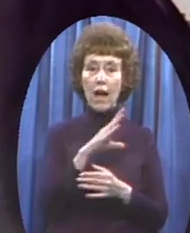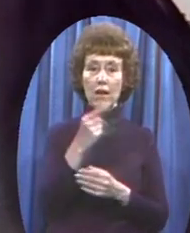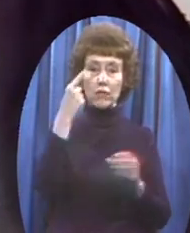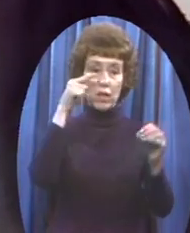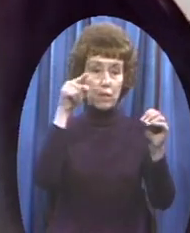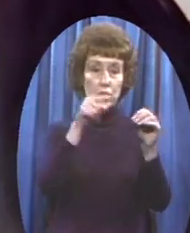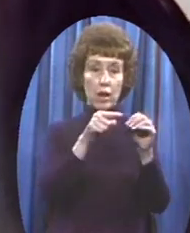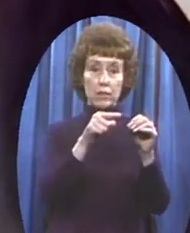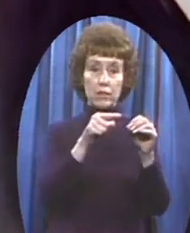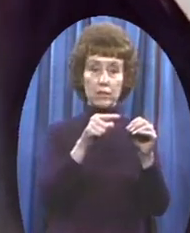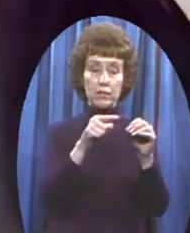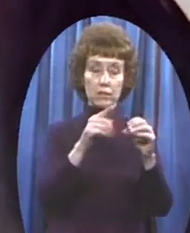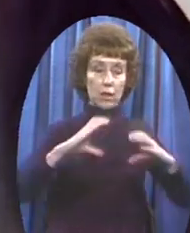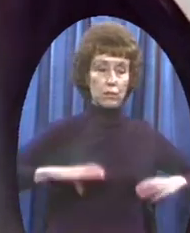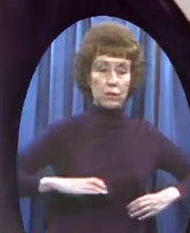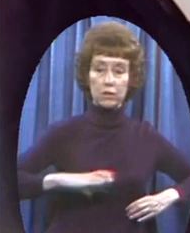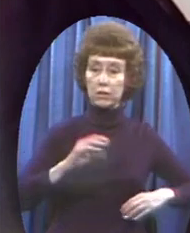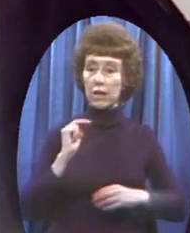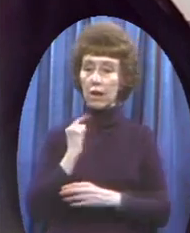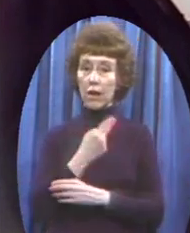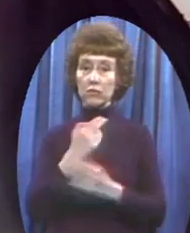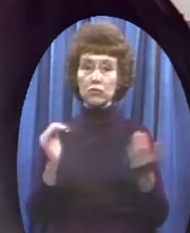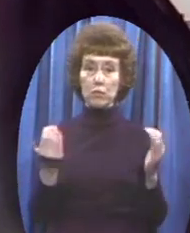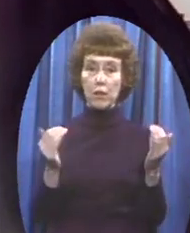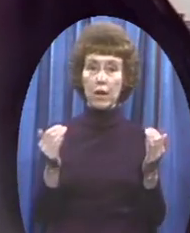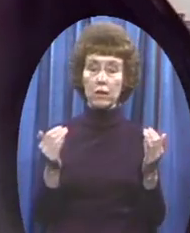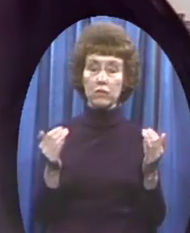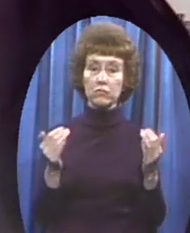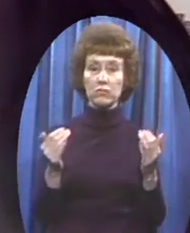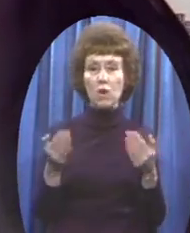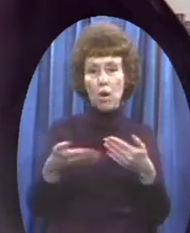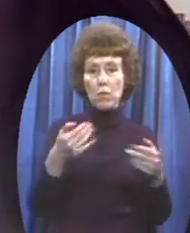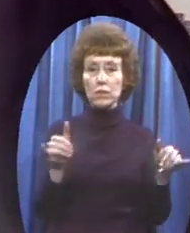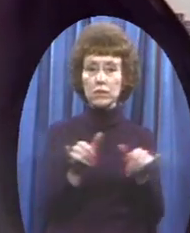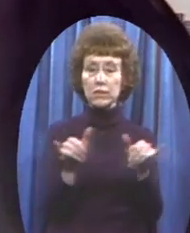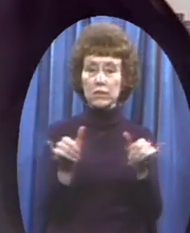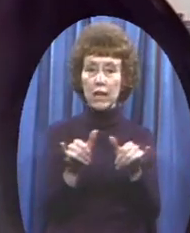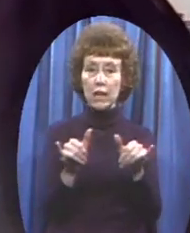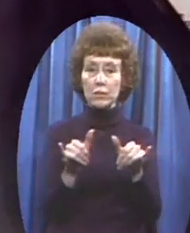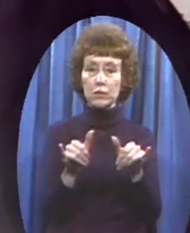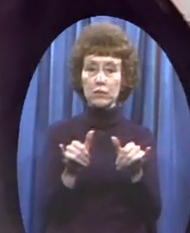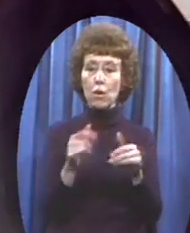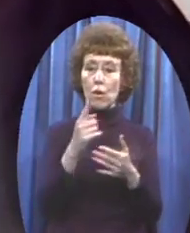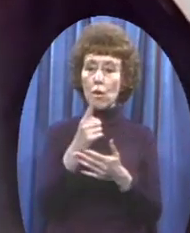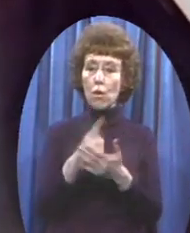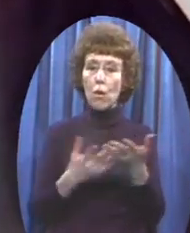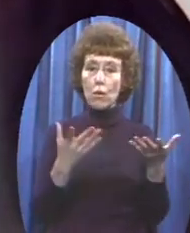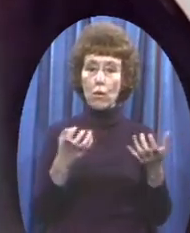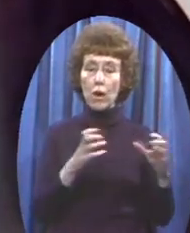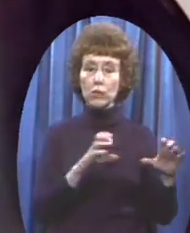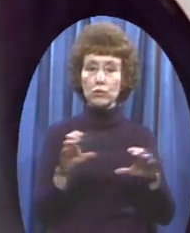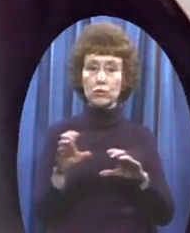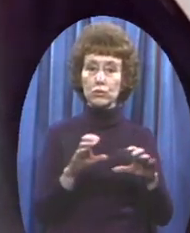of us are analogous. The policies are analogous. The commitments are analogous. It's the principles